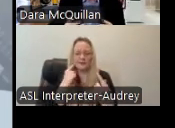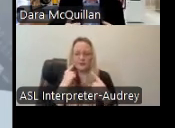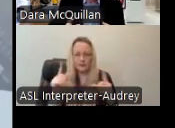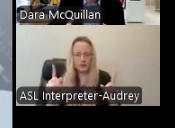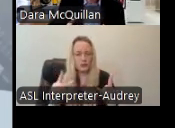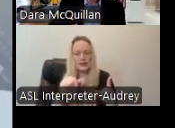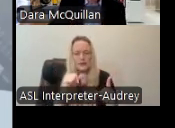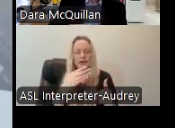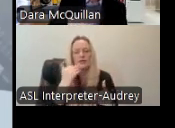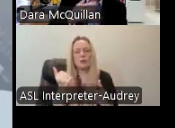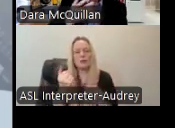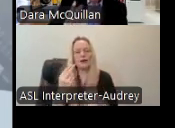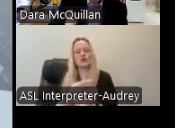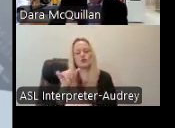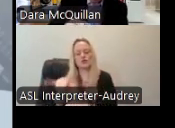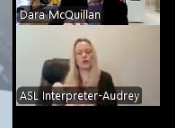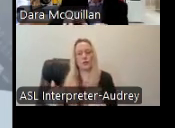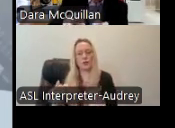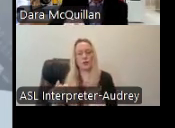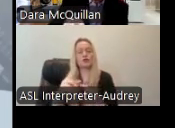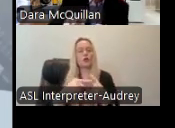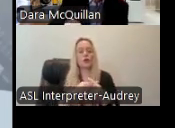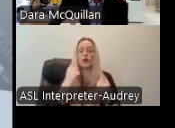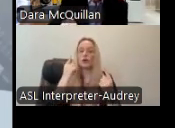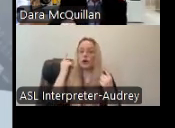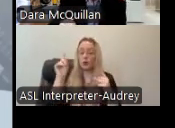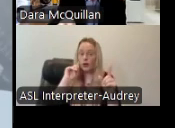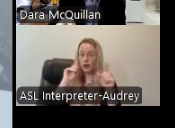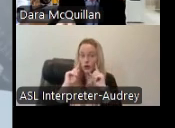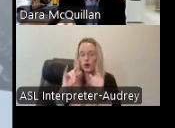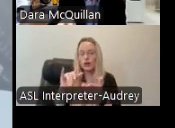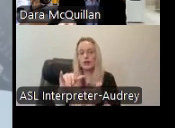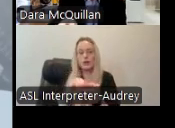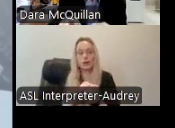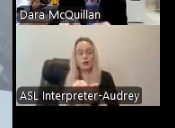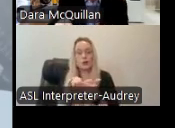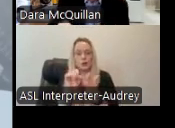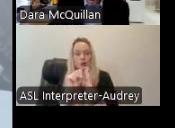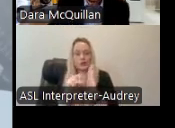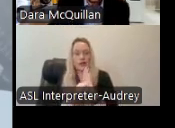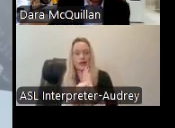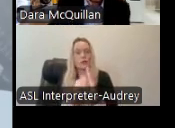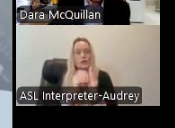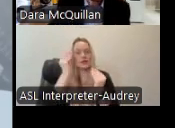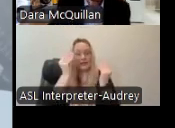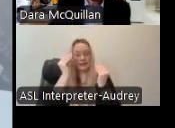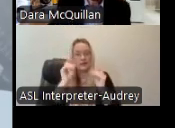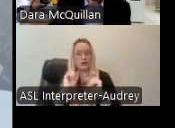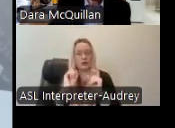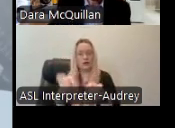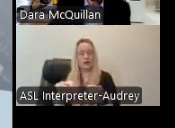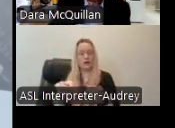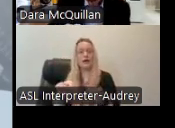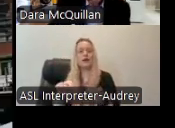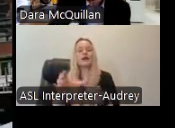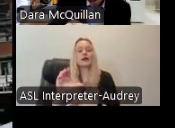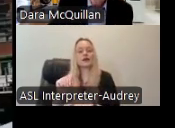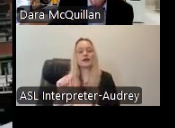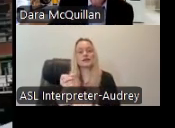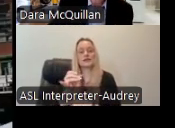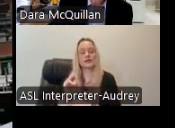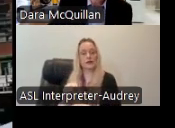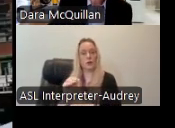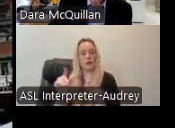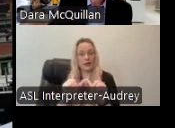that New York State was considering awarding 3 casino licenses for the downstate area, we thought this might be